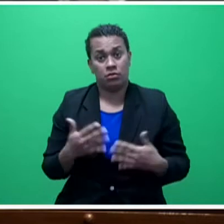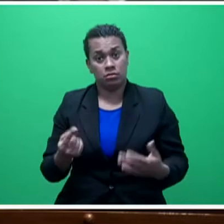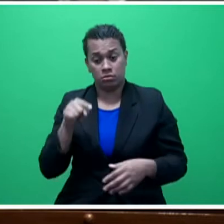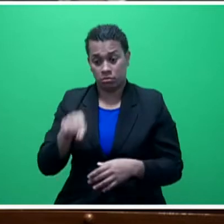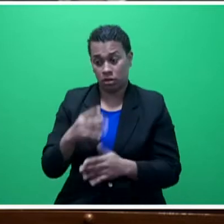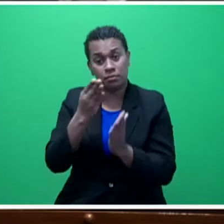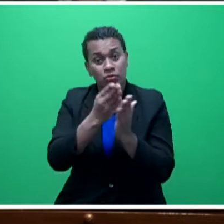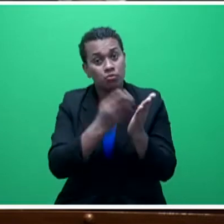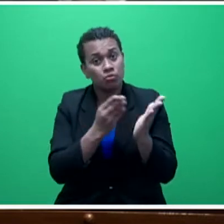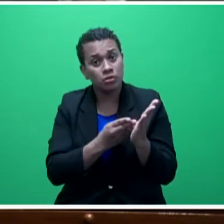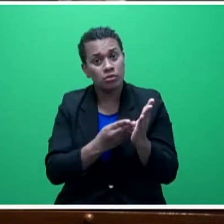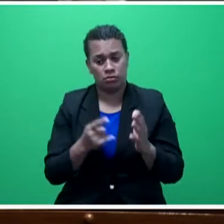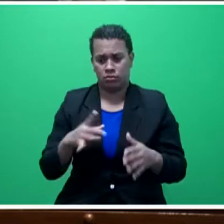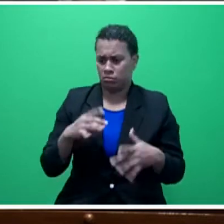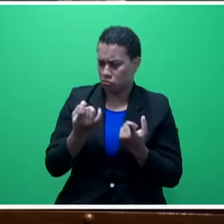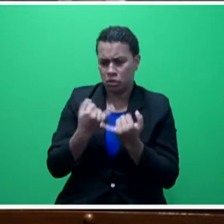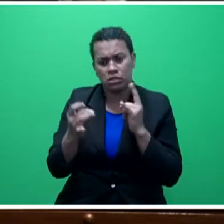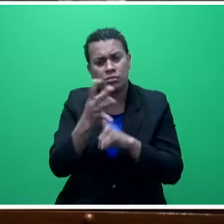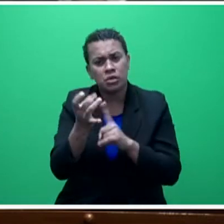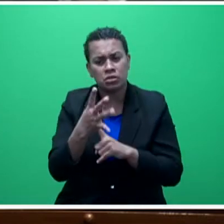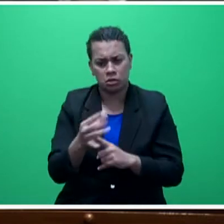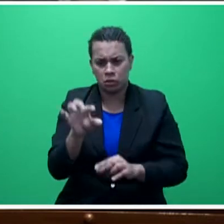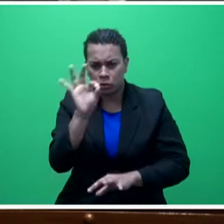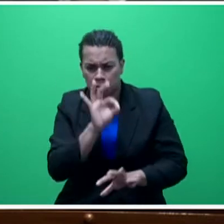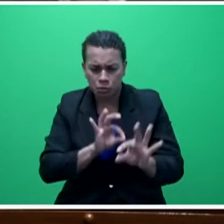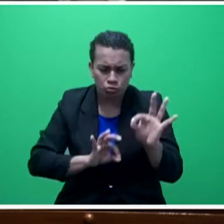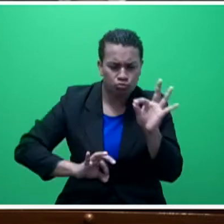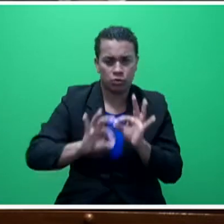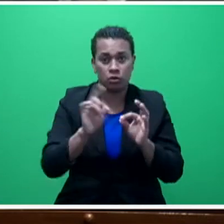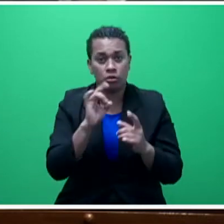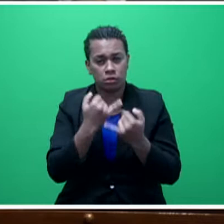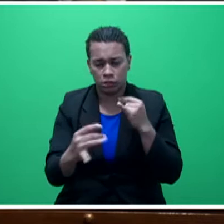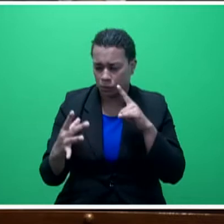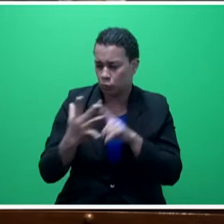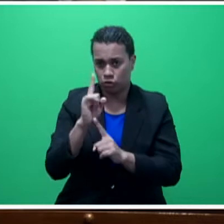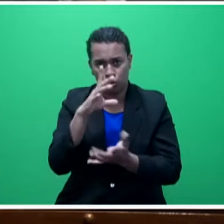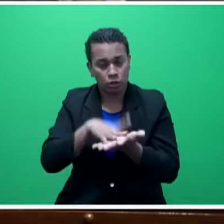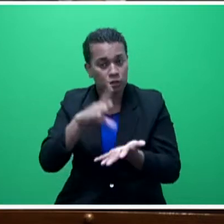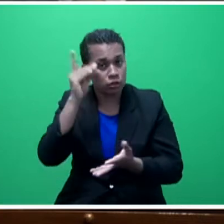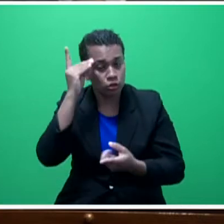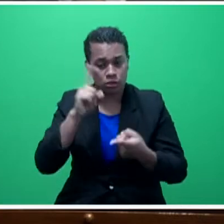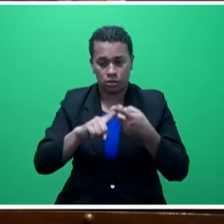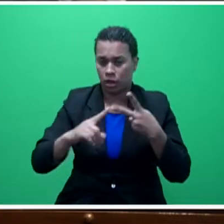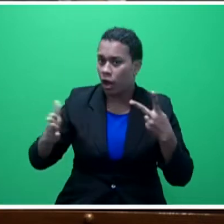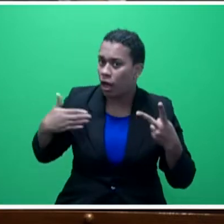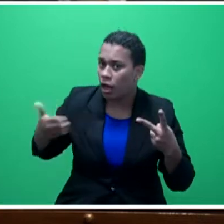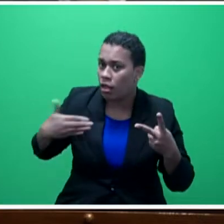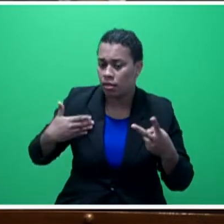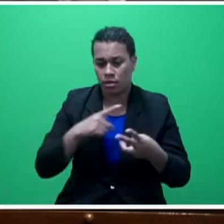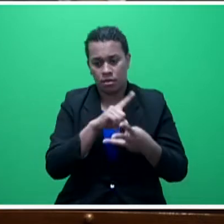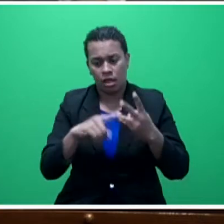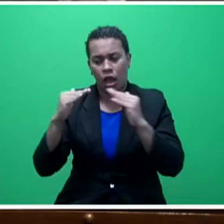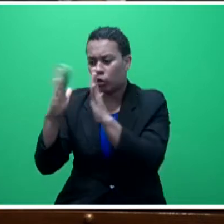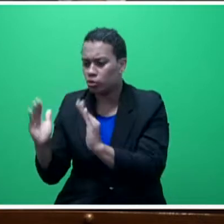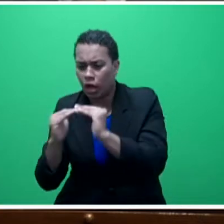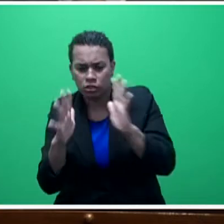matters to our people: free education, free medicine, housing benefits, social protection for the vulnerable members of the society, subsidies